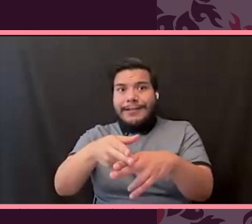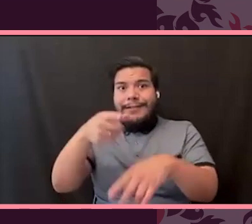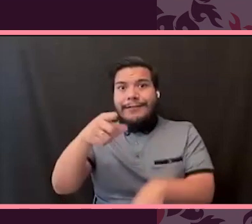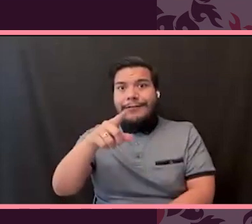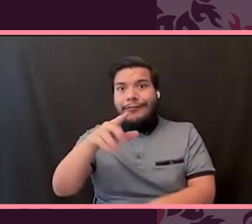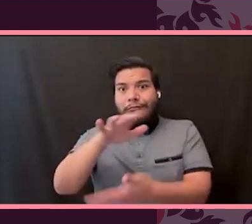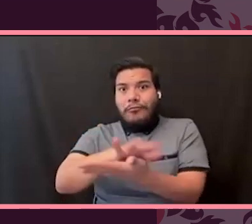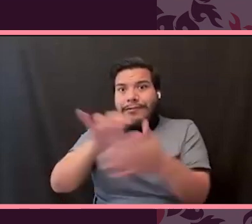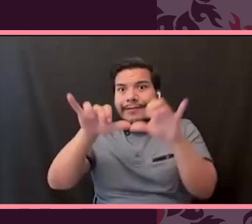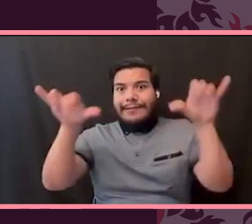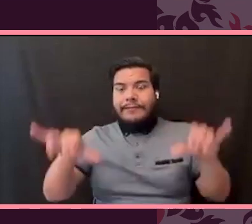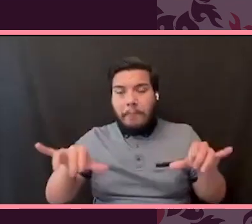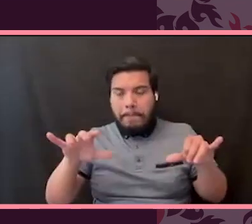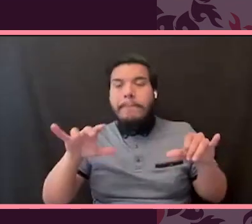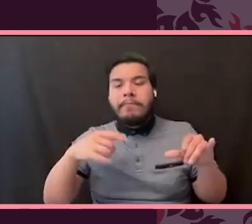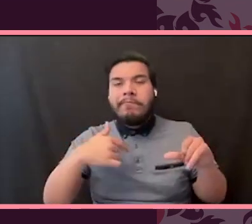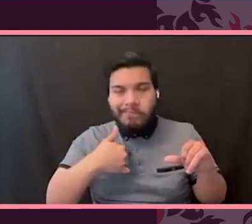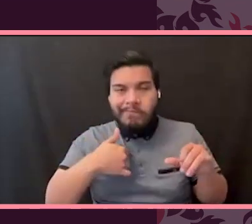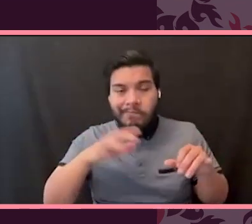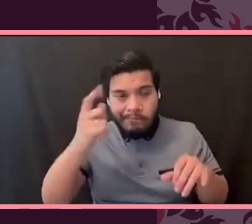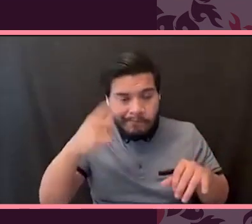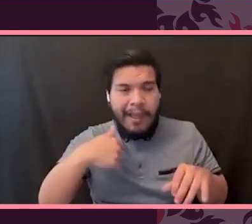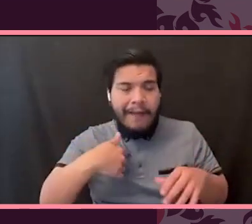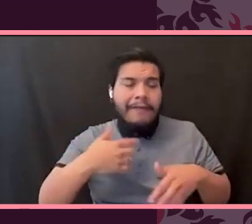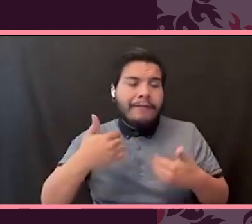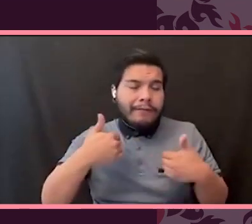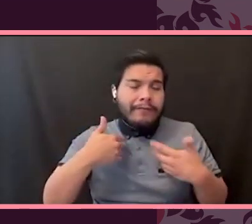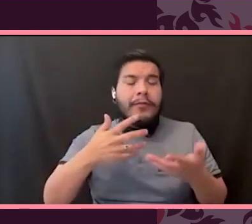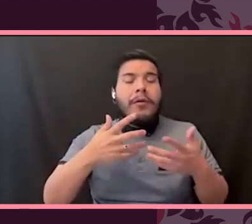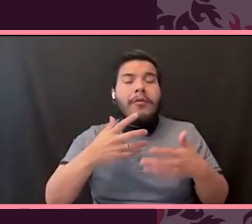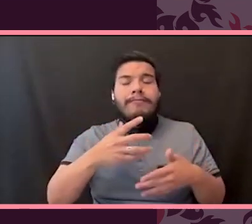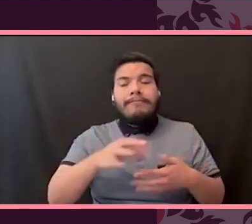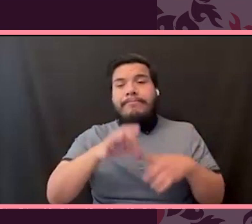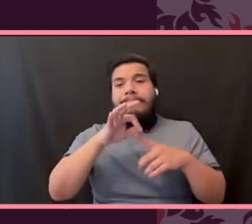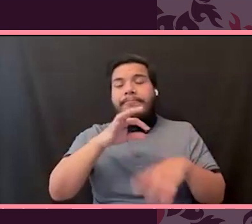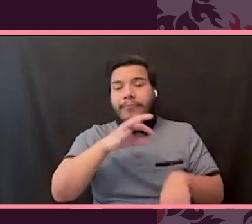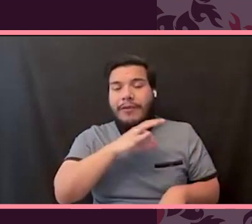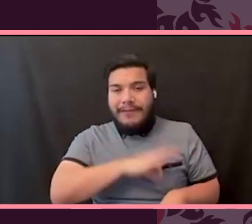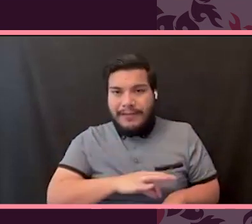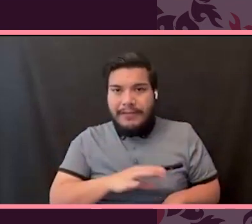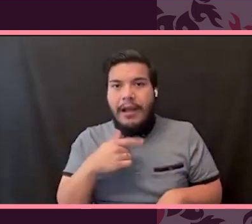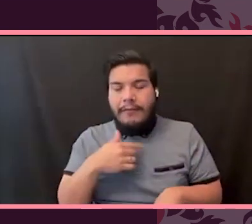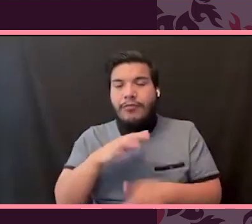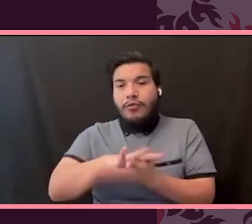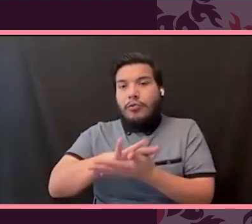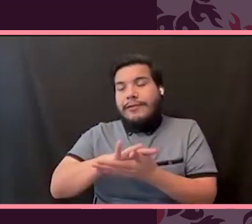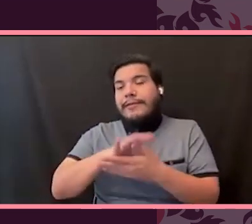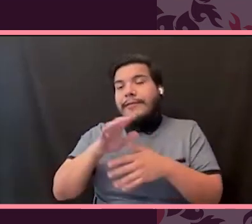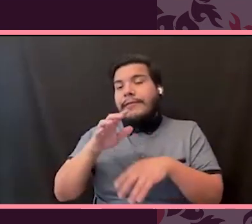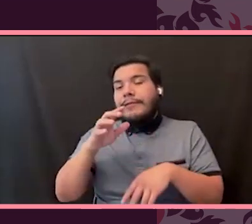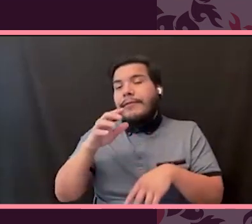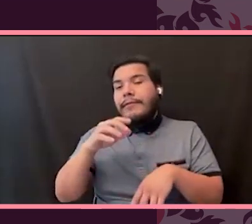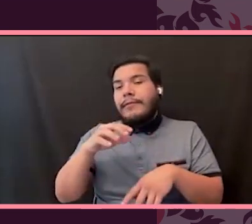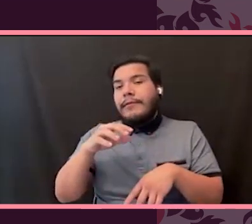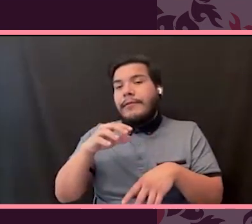I have the unique privilege of being on my school's gifted education board. And we're